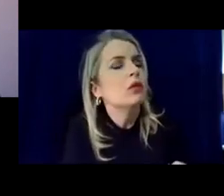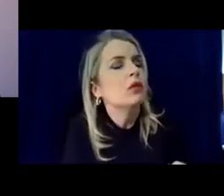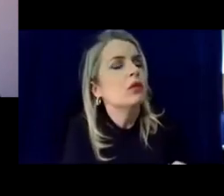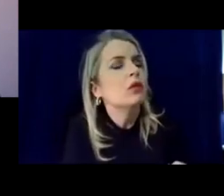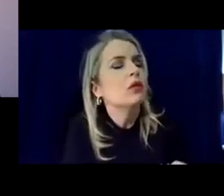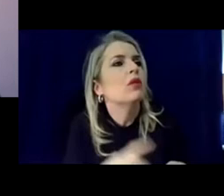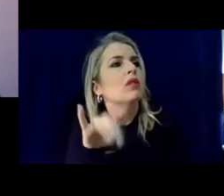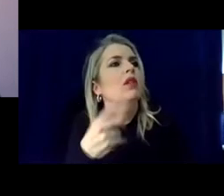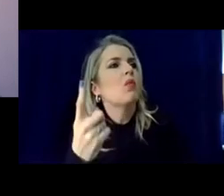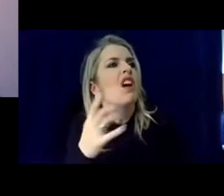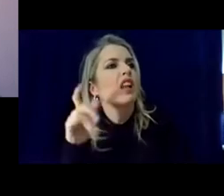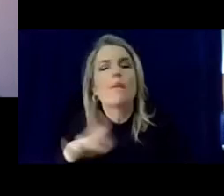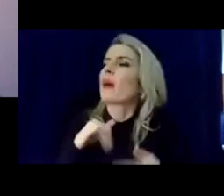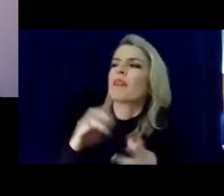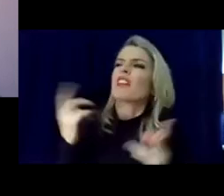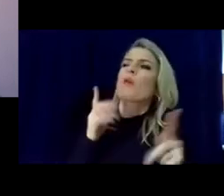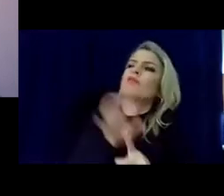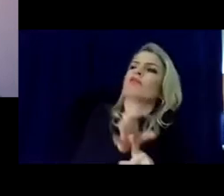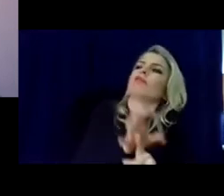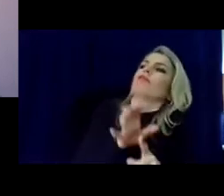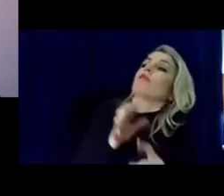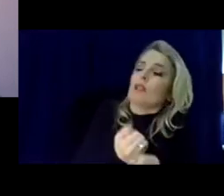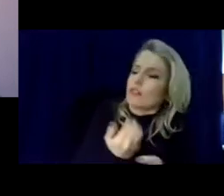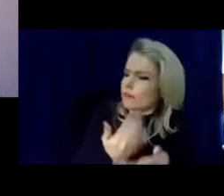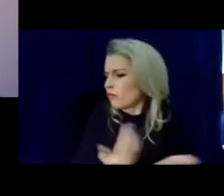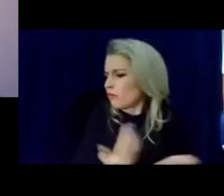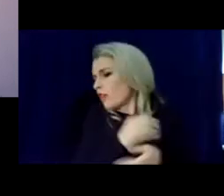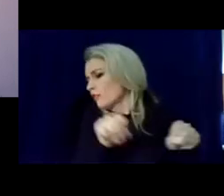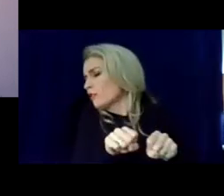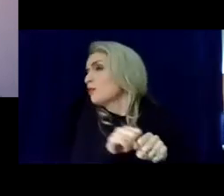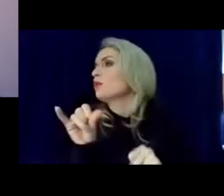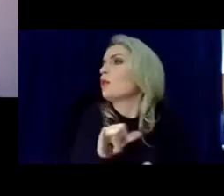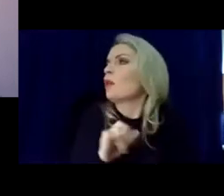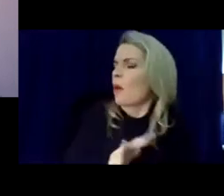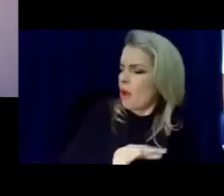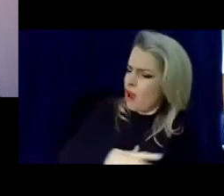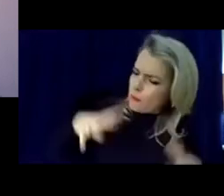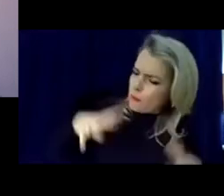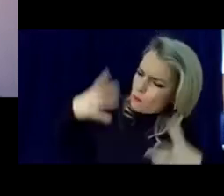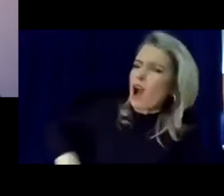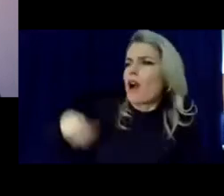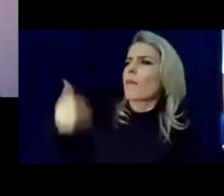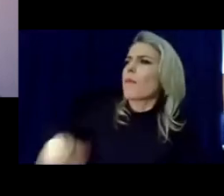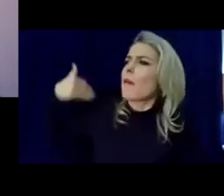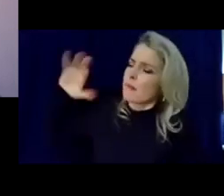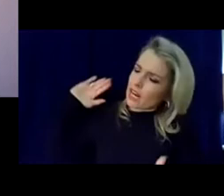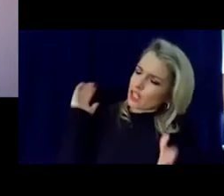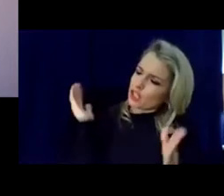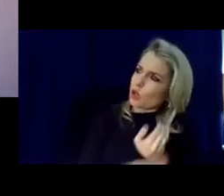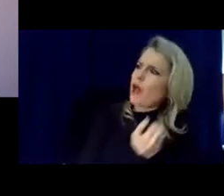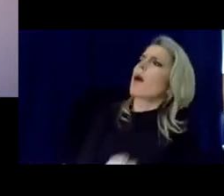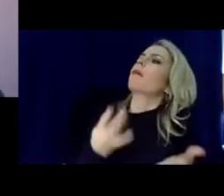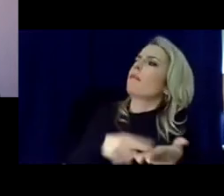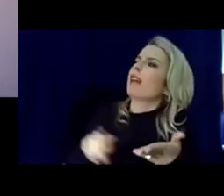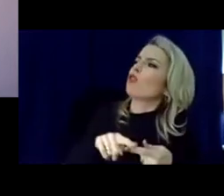place is always popping. So you got the freshies on too. Drippin' wet. Damn, how much they paying you to be